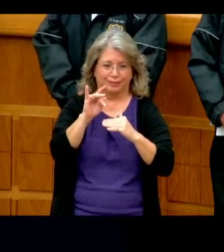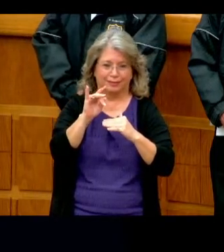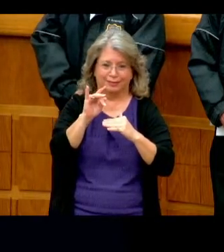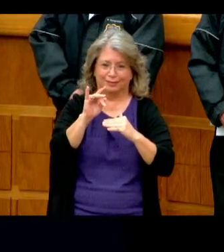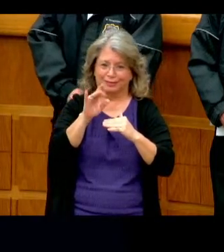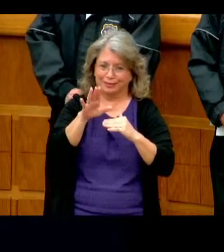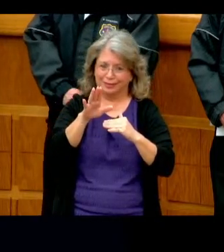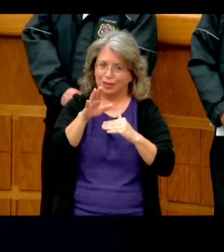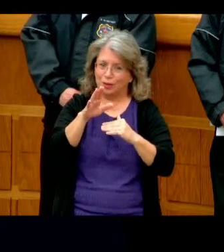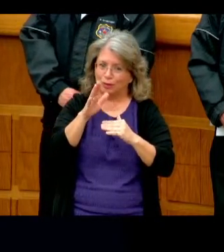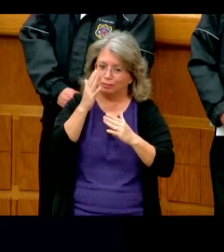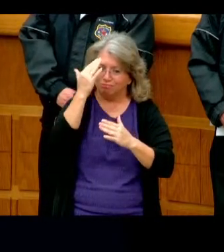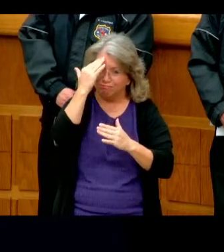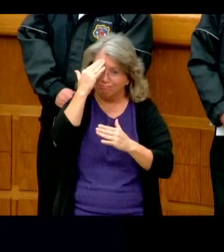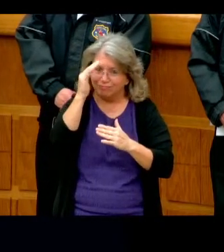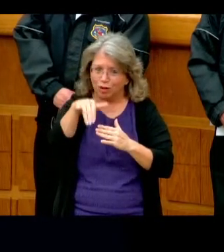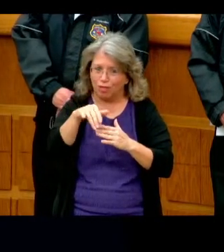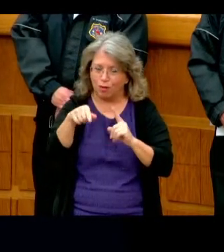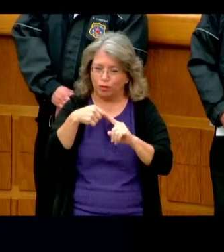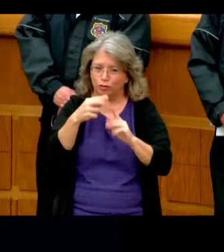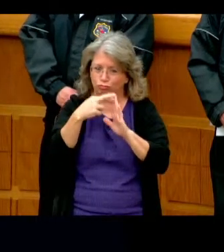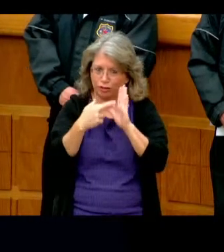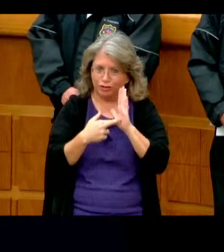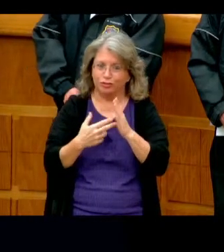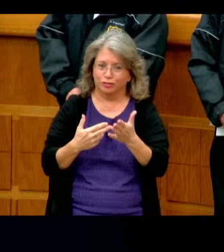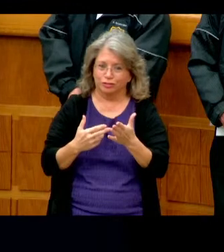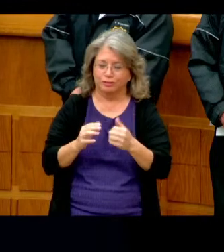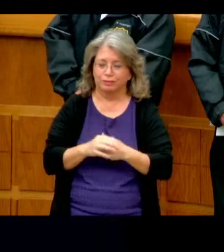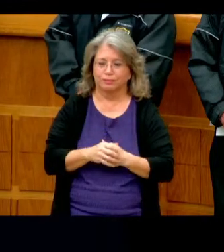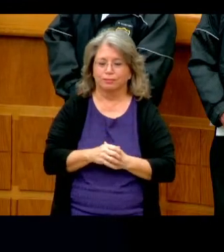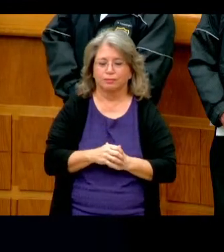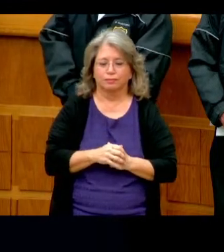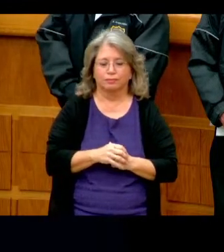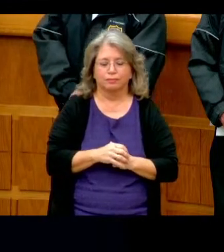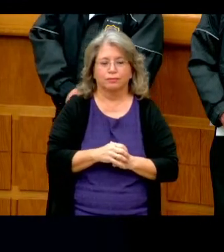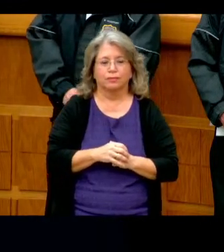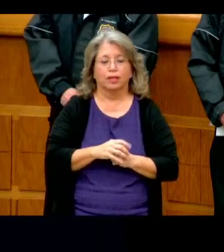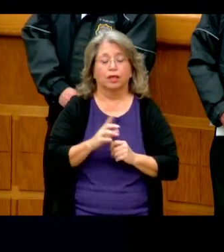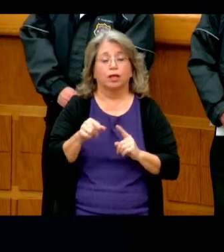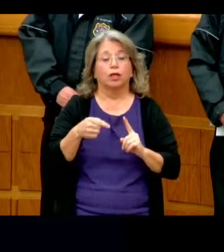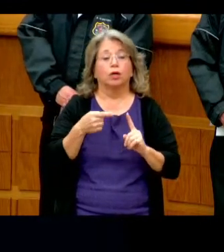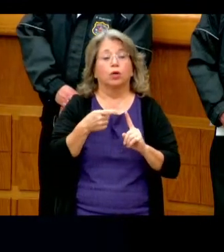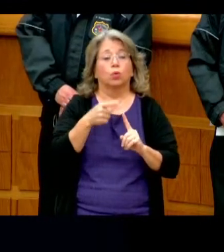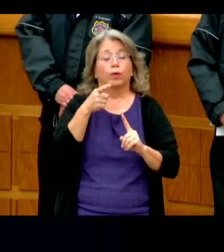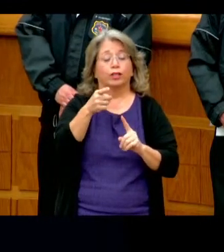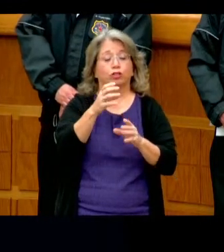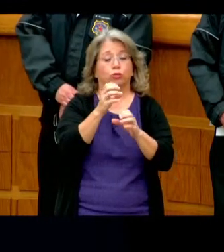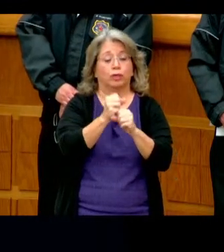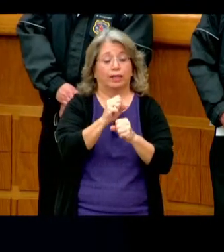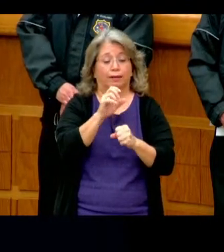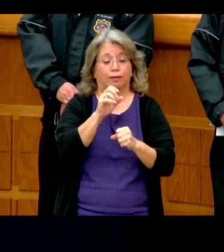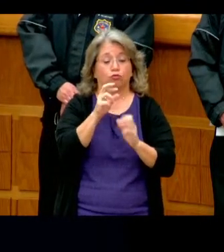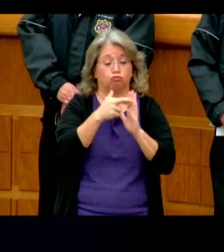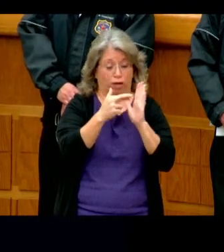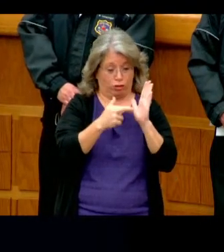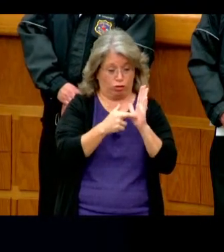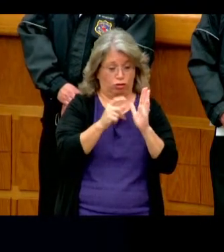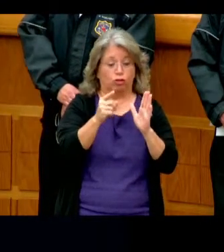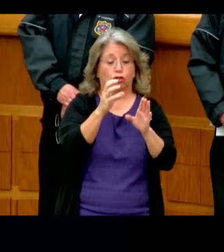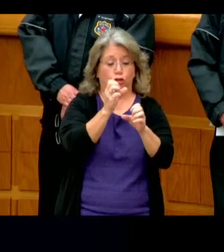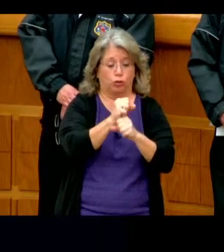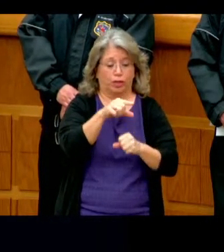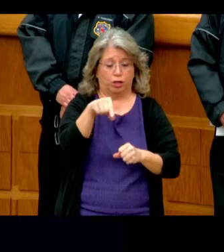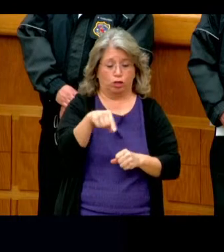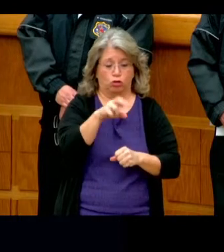look at that when you're filling out the registration. The other thing is that when you do receive your QR code, so you've